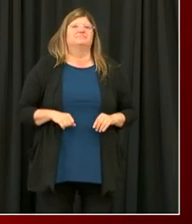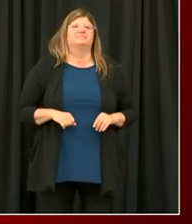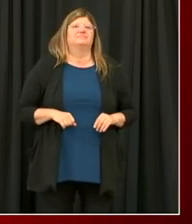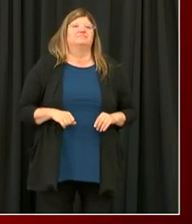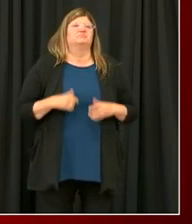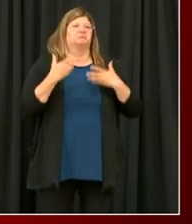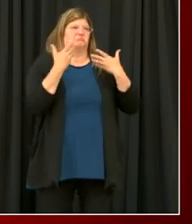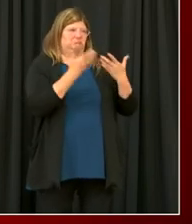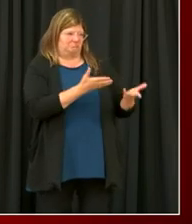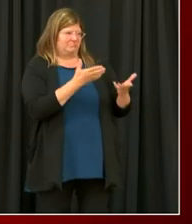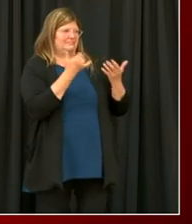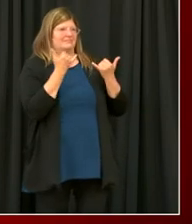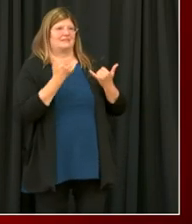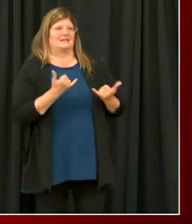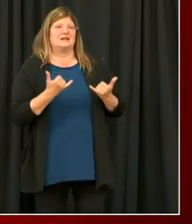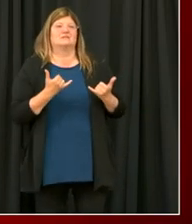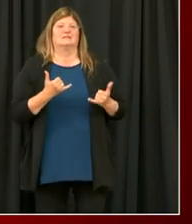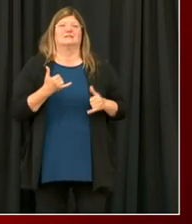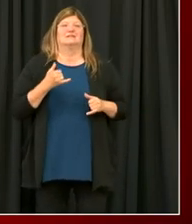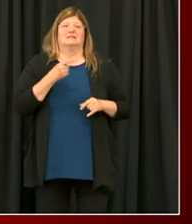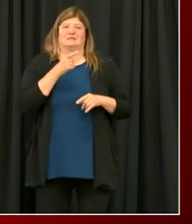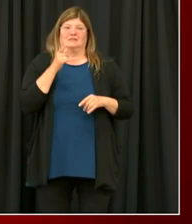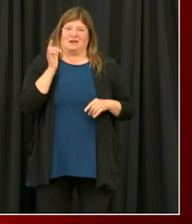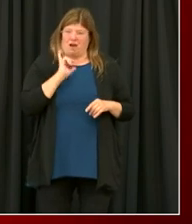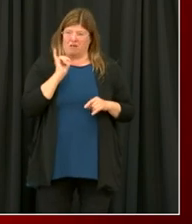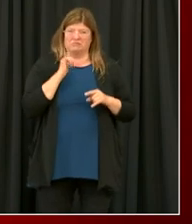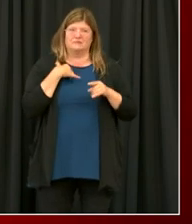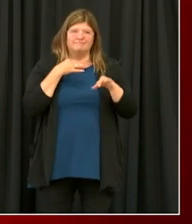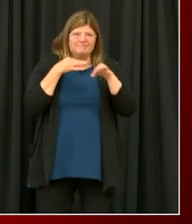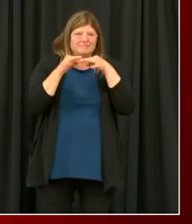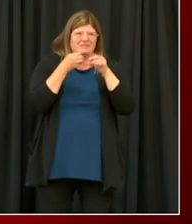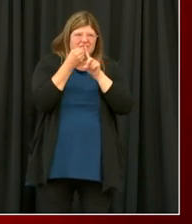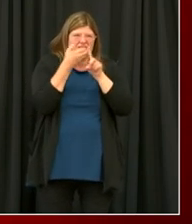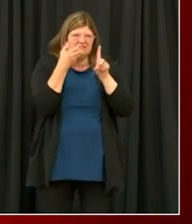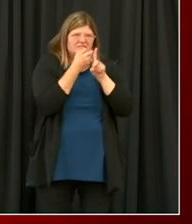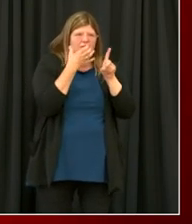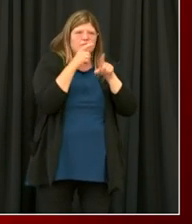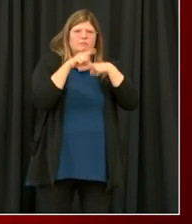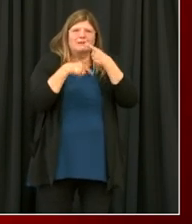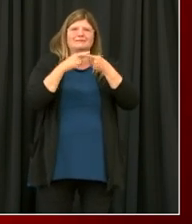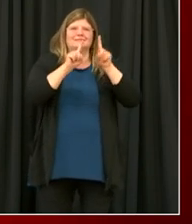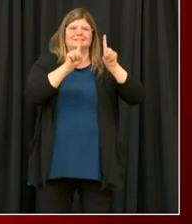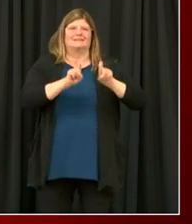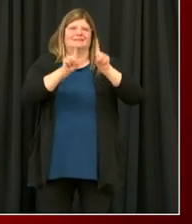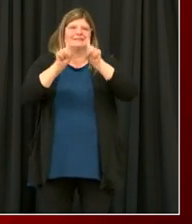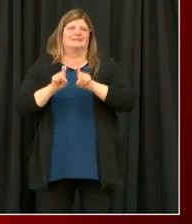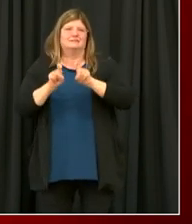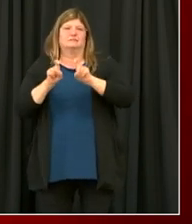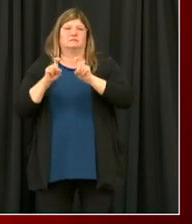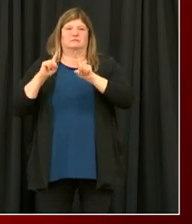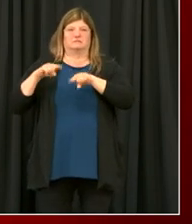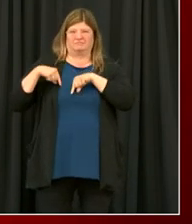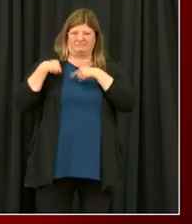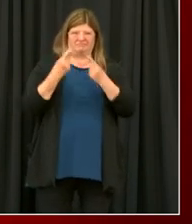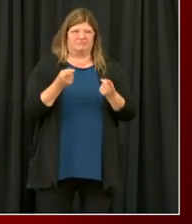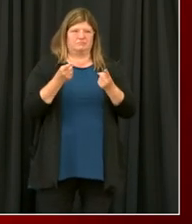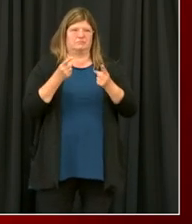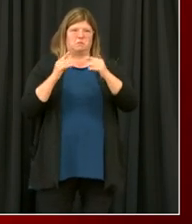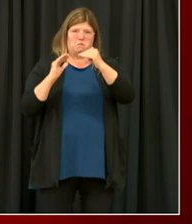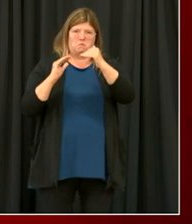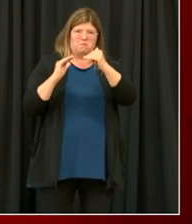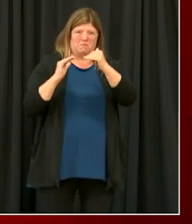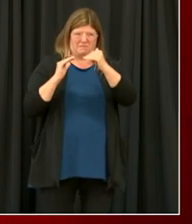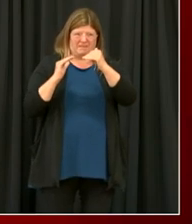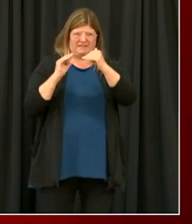you. Let me also say a little bit more about testing. Since we moved into Phase 1 on May the